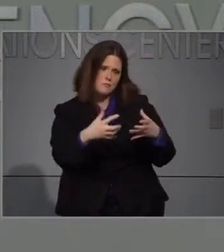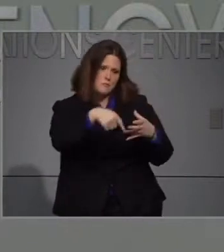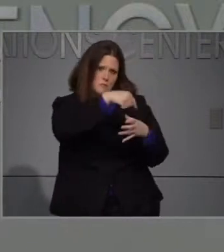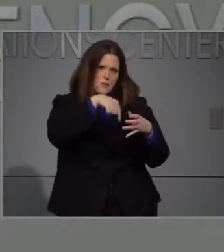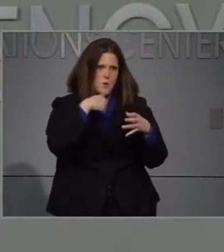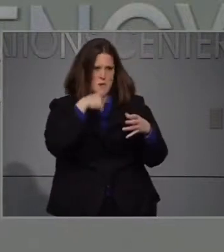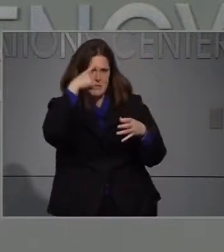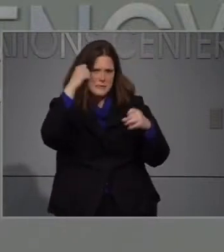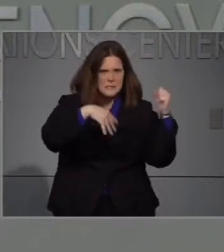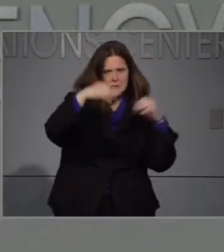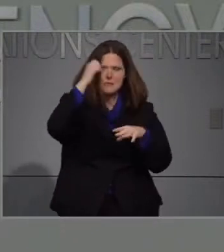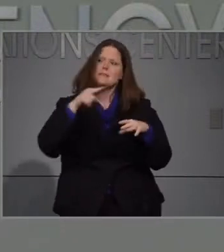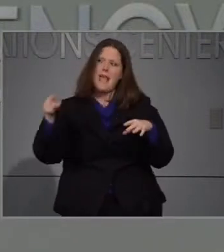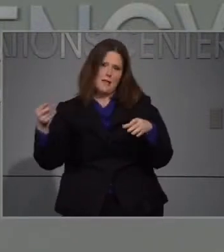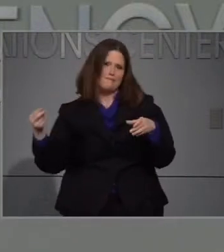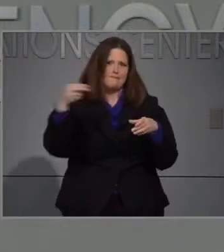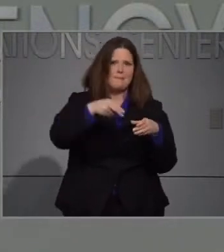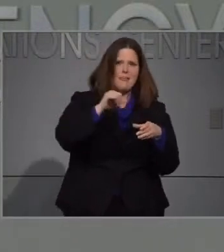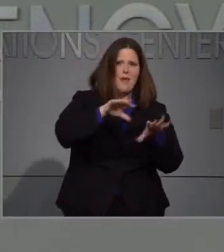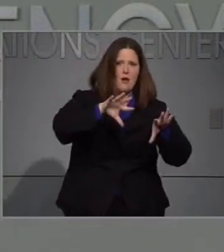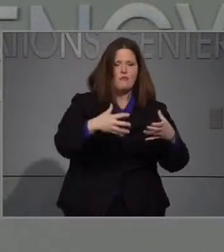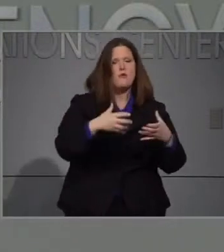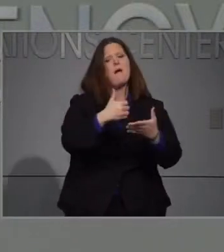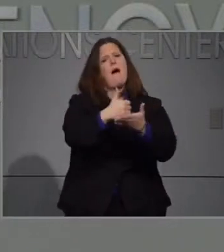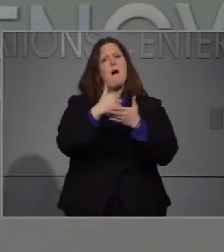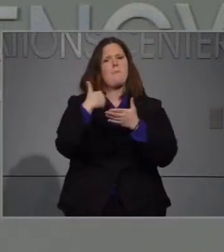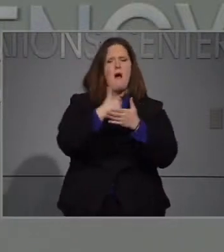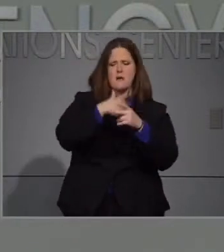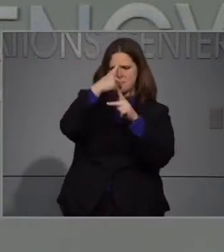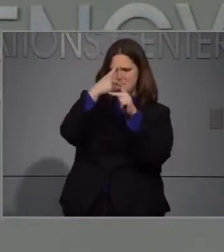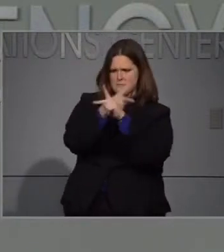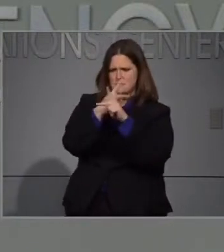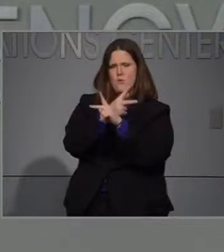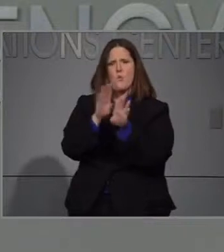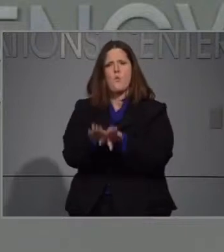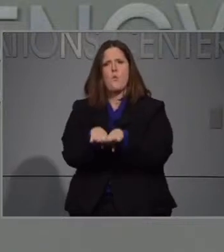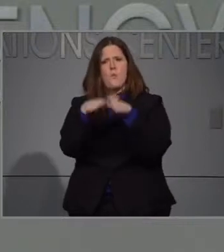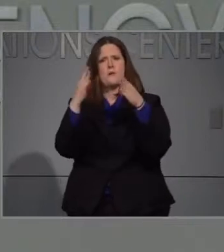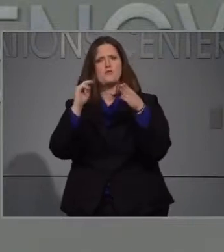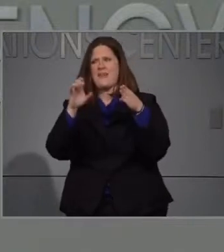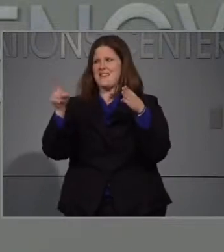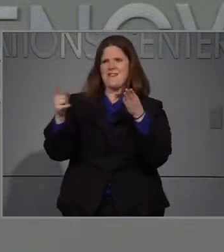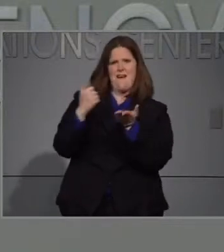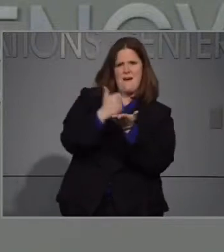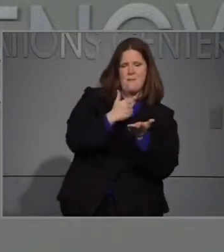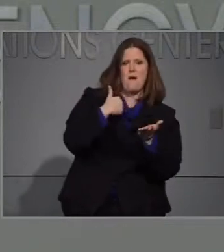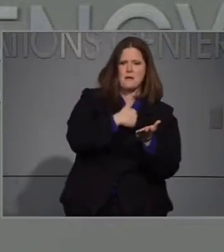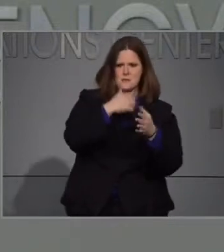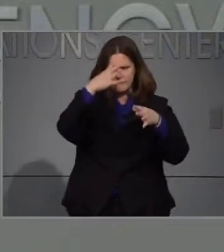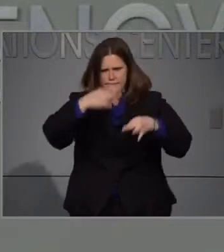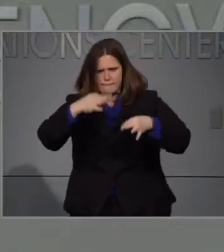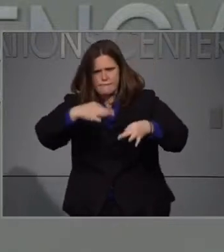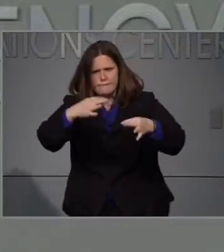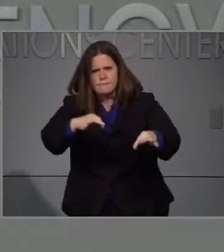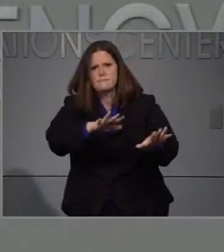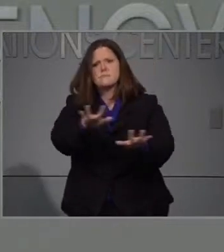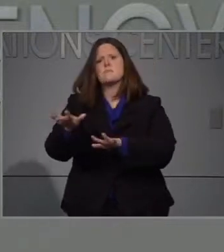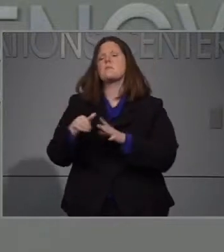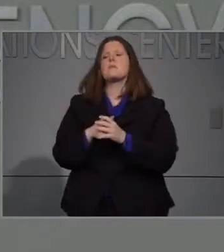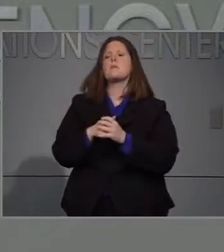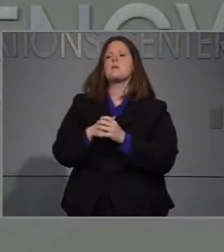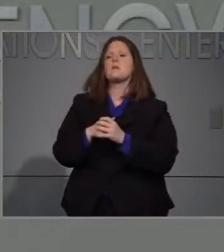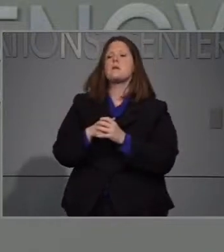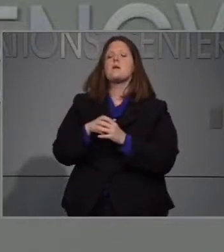team thinking about how do they go about reopening. And our conversations are really about that. What are the things that folks that they could